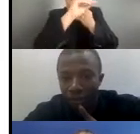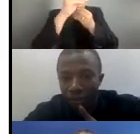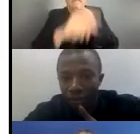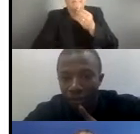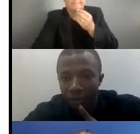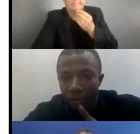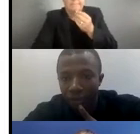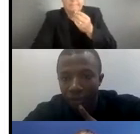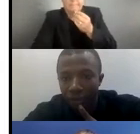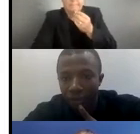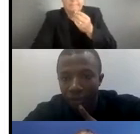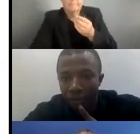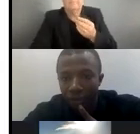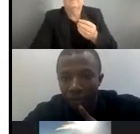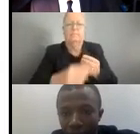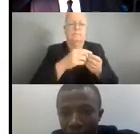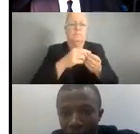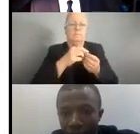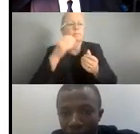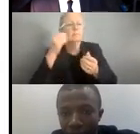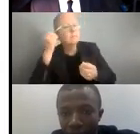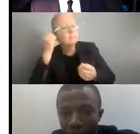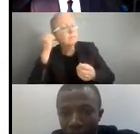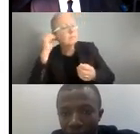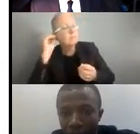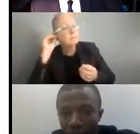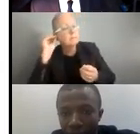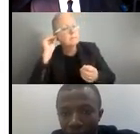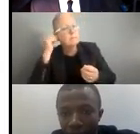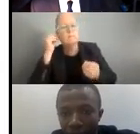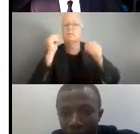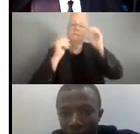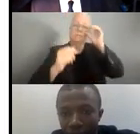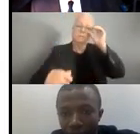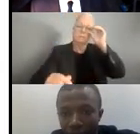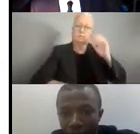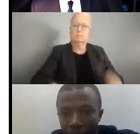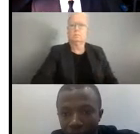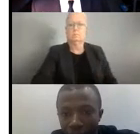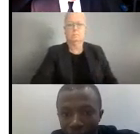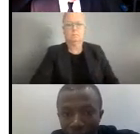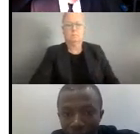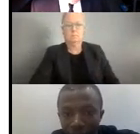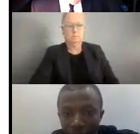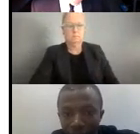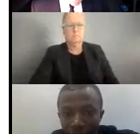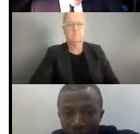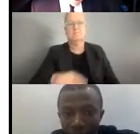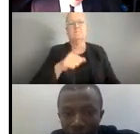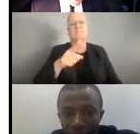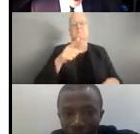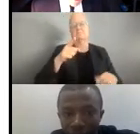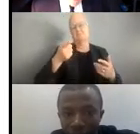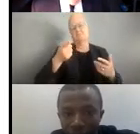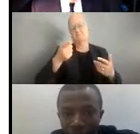Okay. It's going to be hard, but stop now. Okay, so I think that's been a